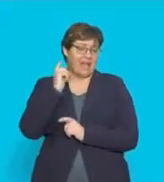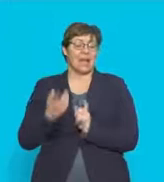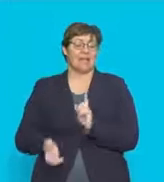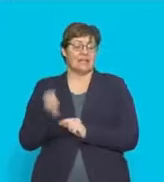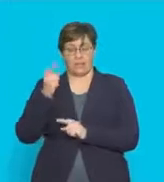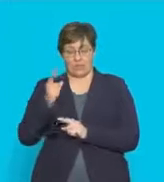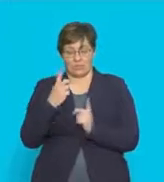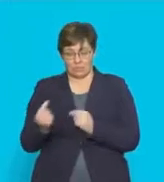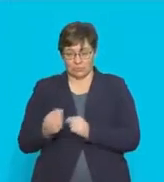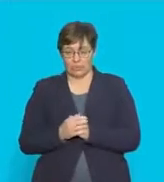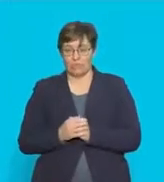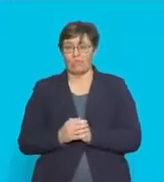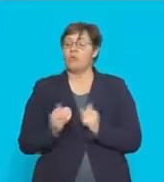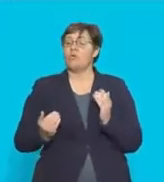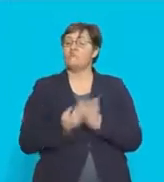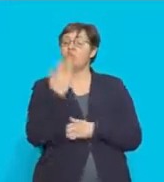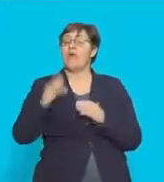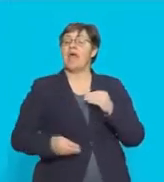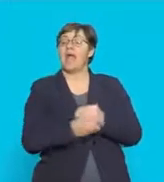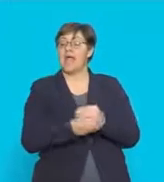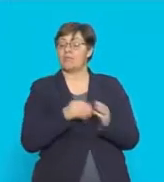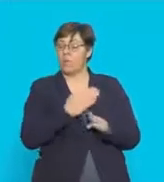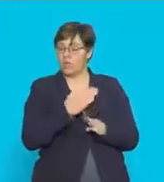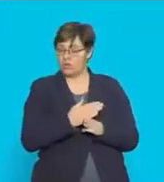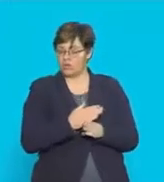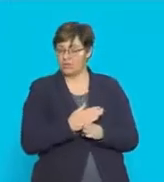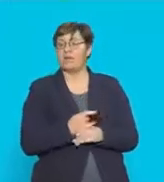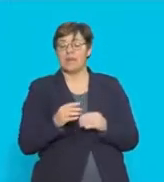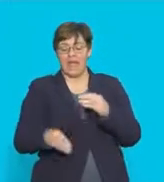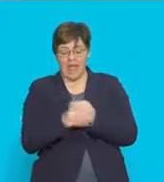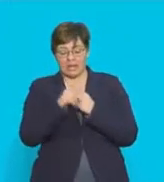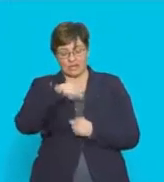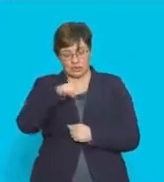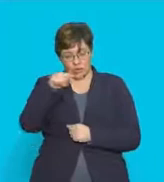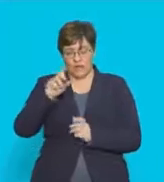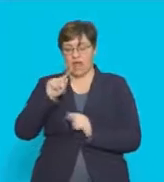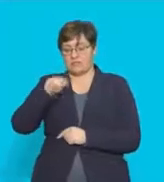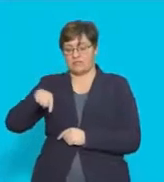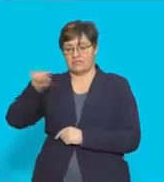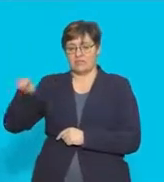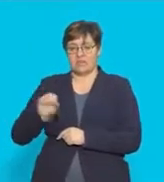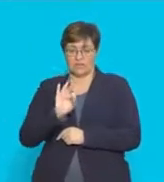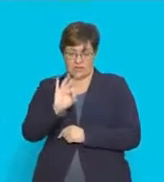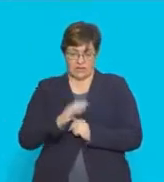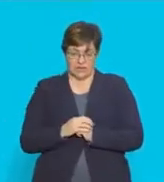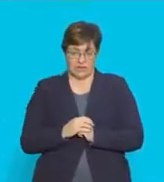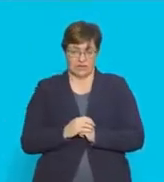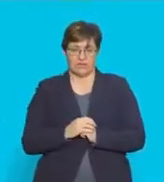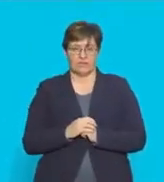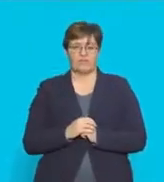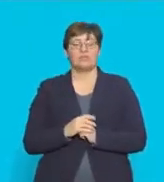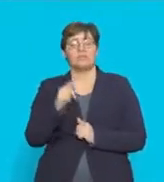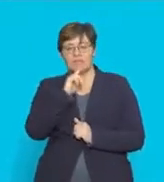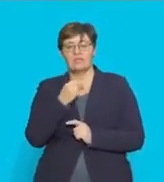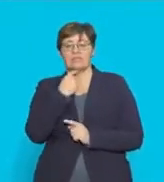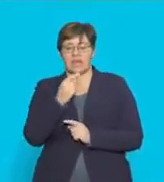The new operations that we add here are a square root and a cube root. And that's what we talk about